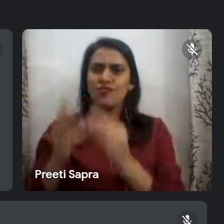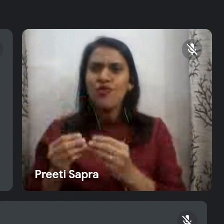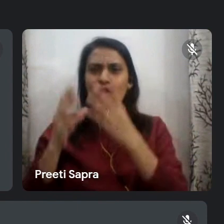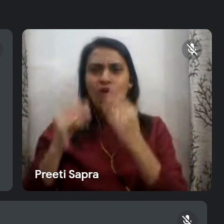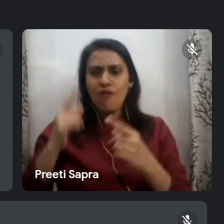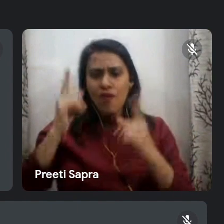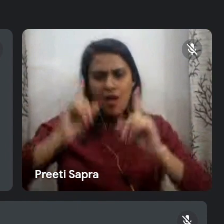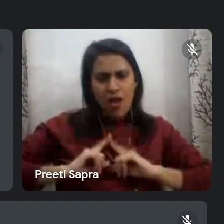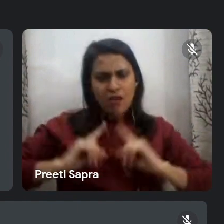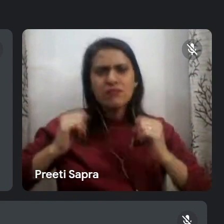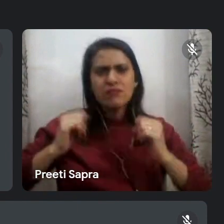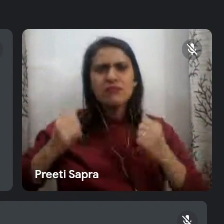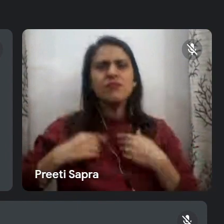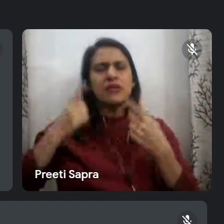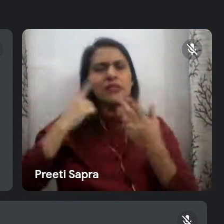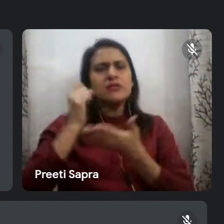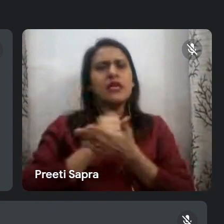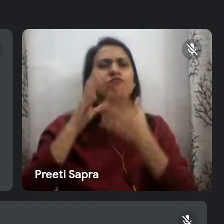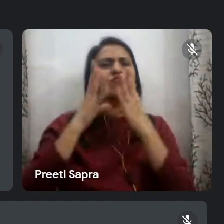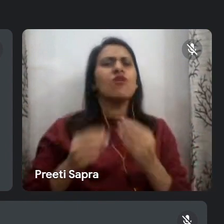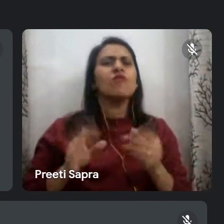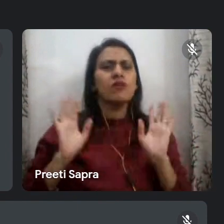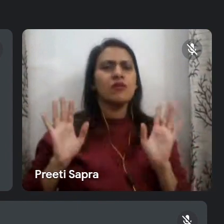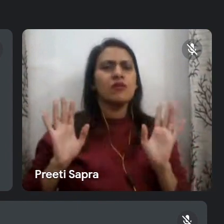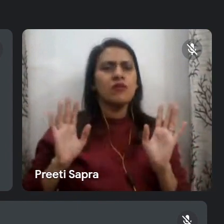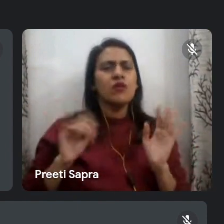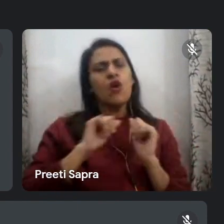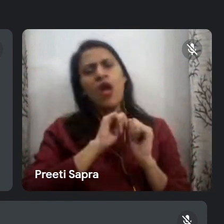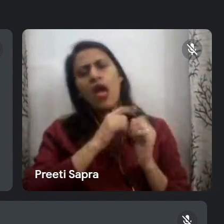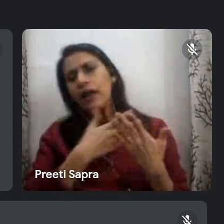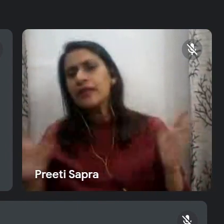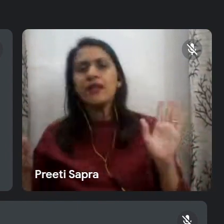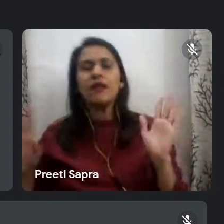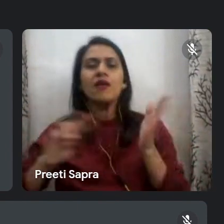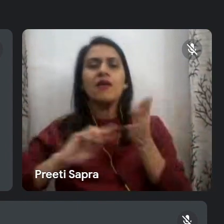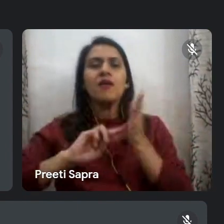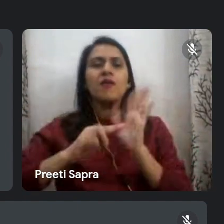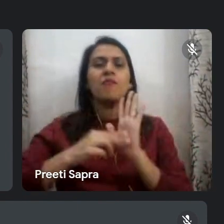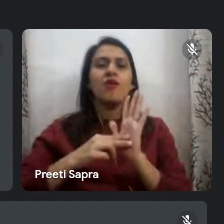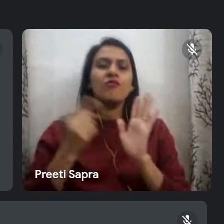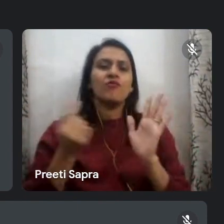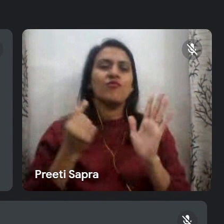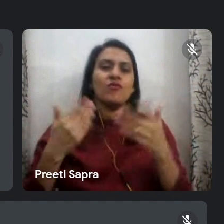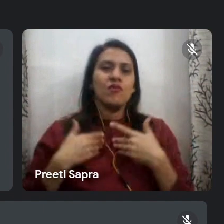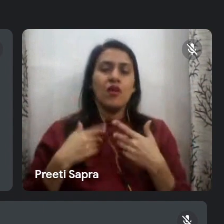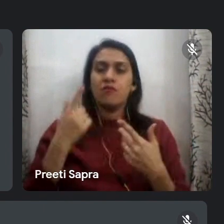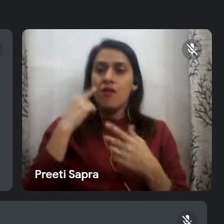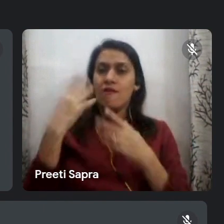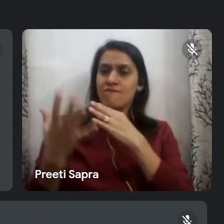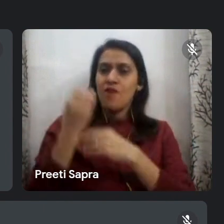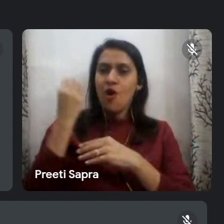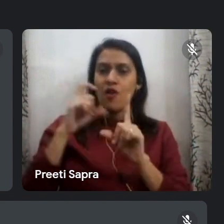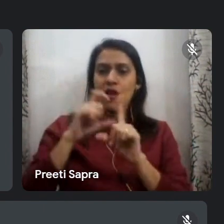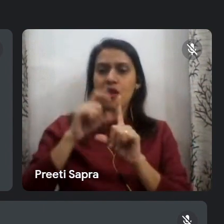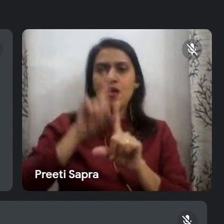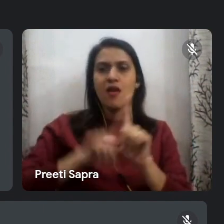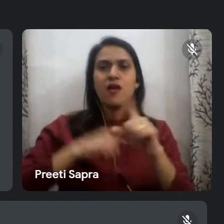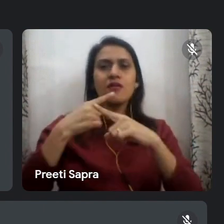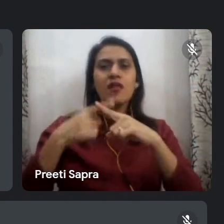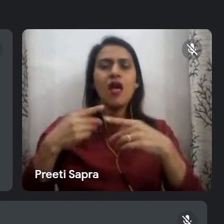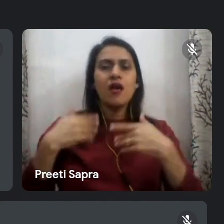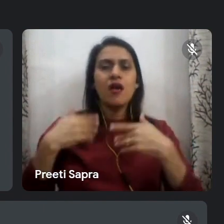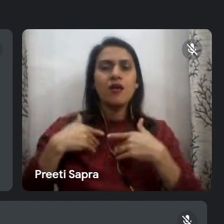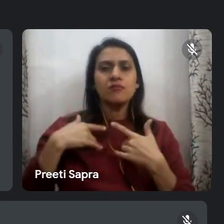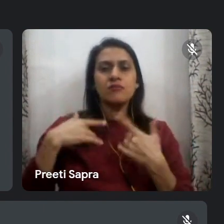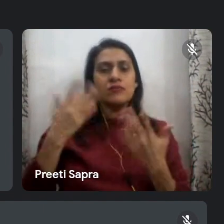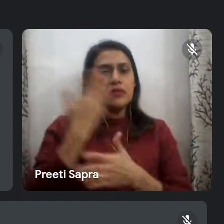own. So everything sort of made sense when I was diagnosed with dyslexia in university. Now, the good